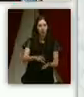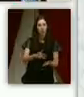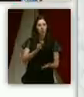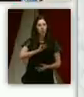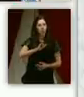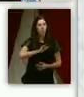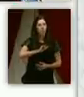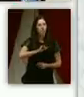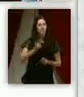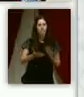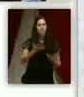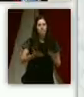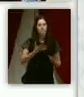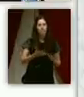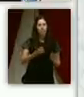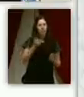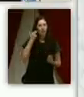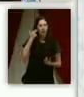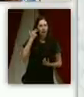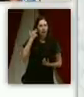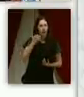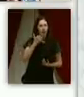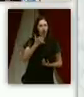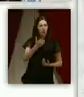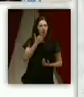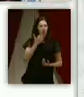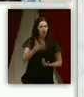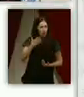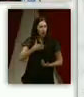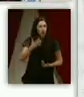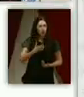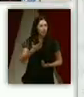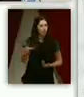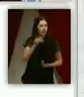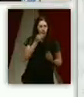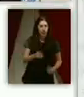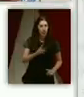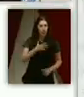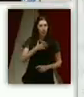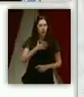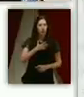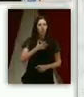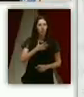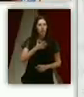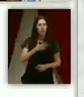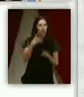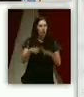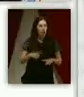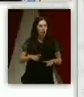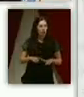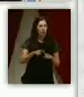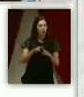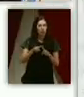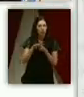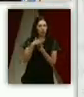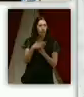For example, it usually happens to me when I see or listen to